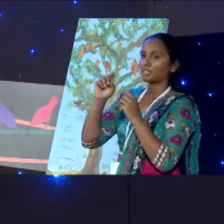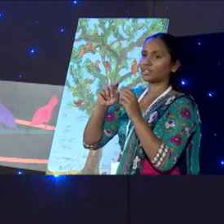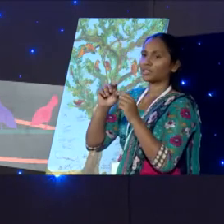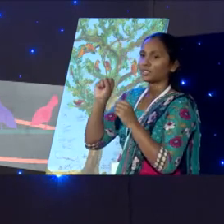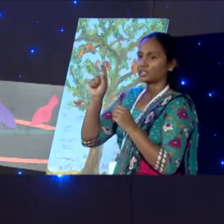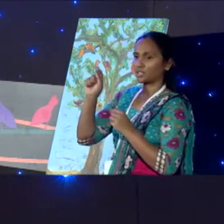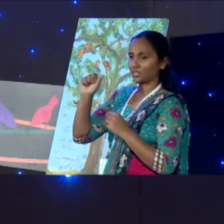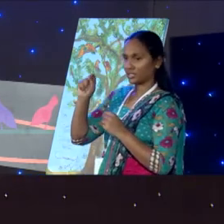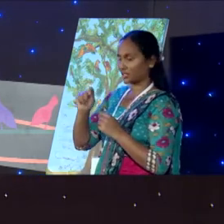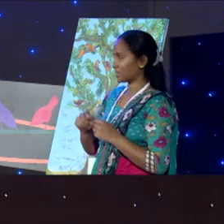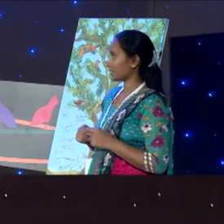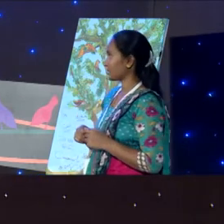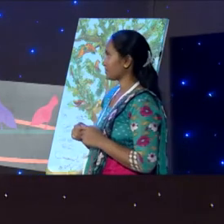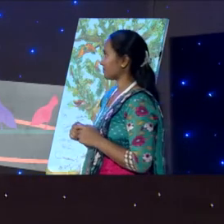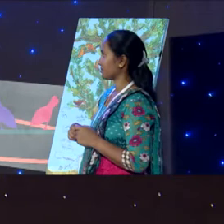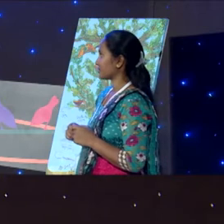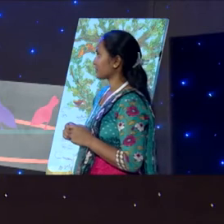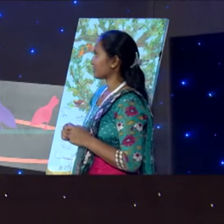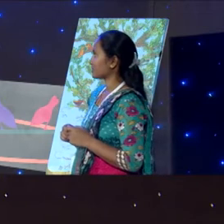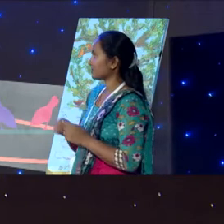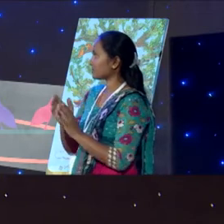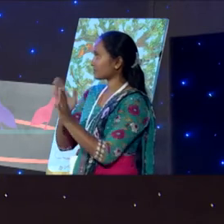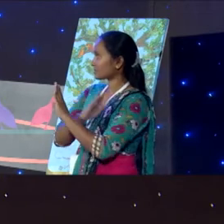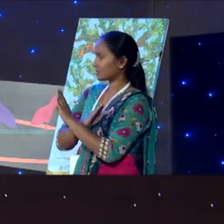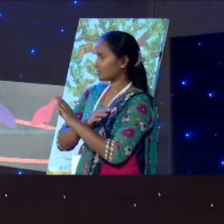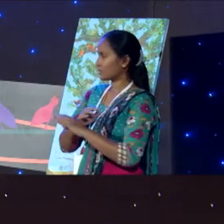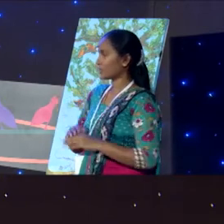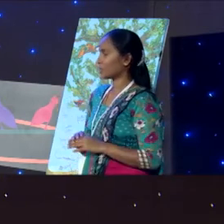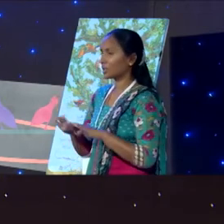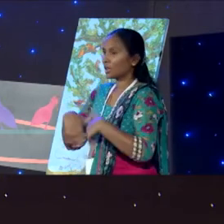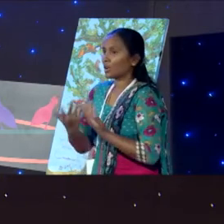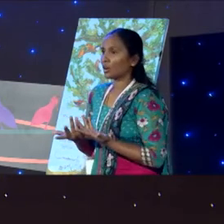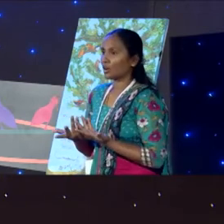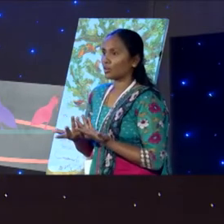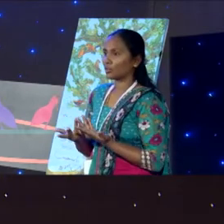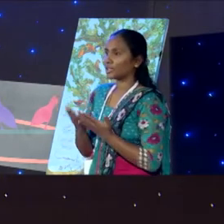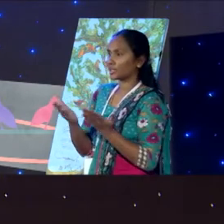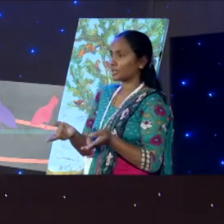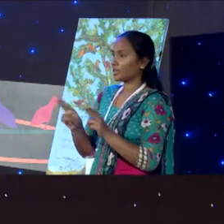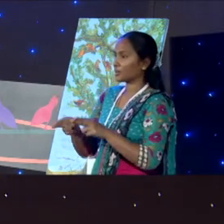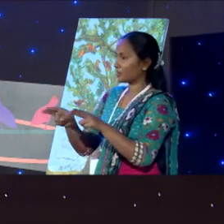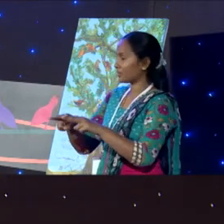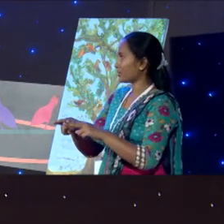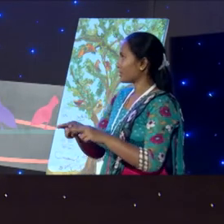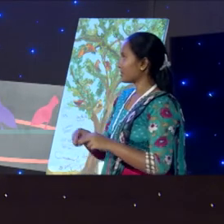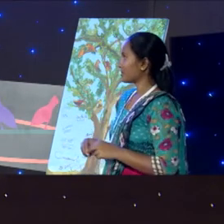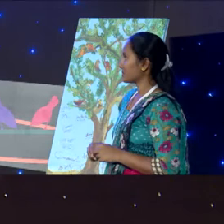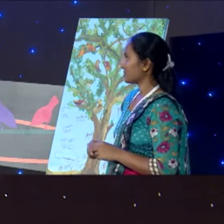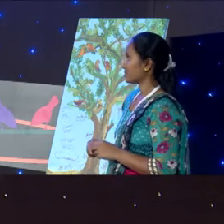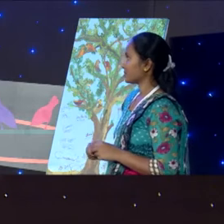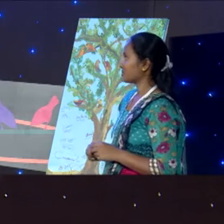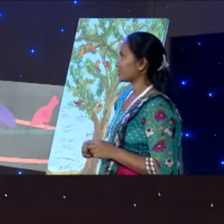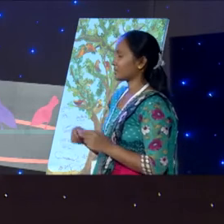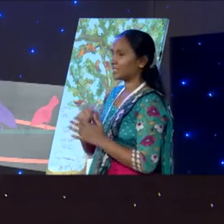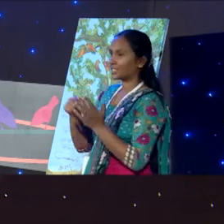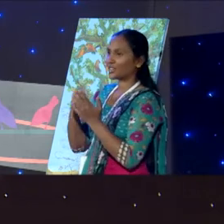So let's go a little behind on how you know, things happen. This is, I've been like